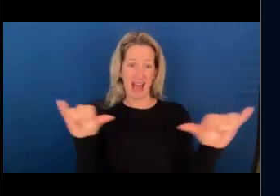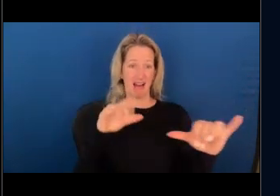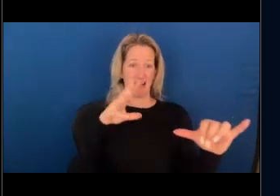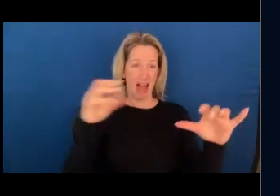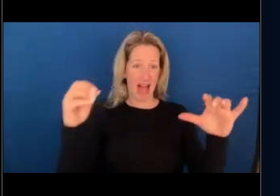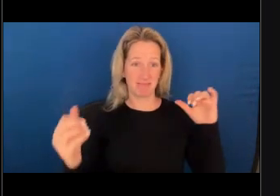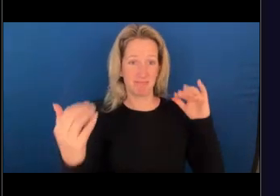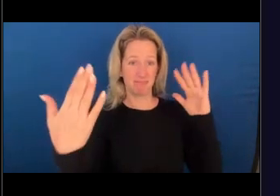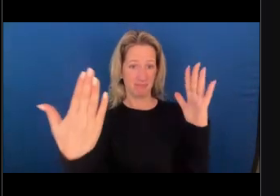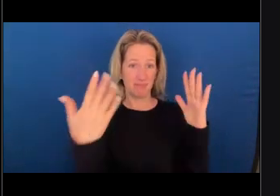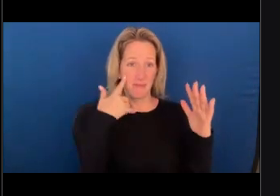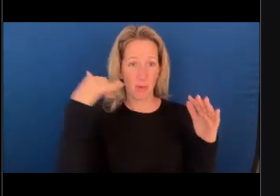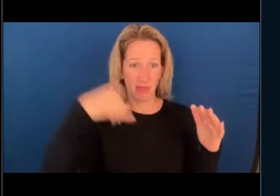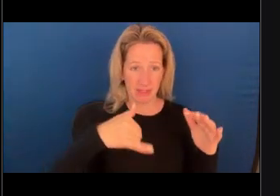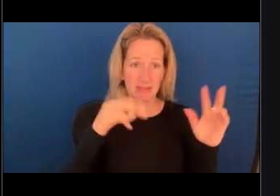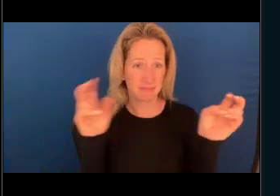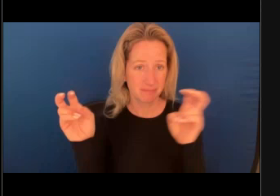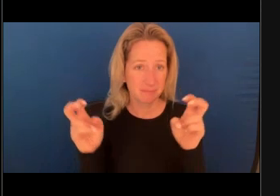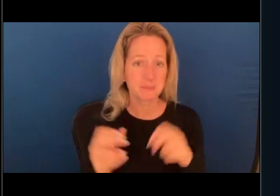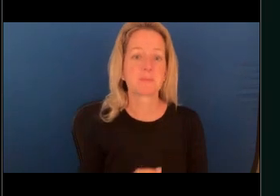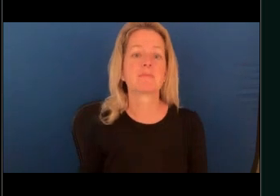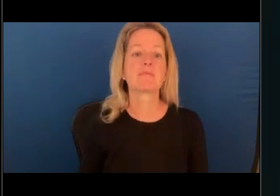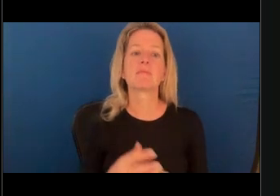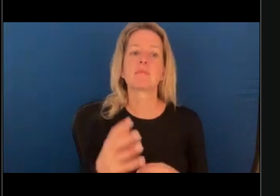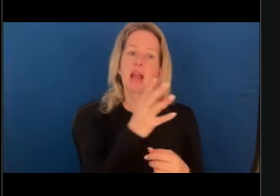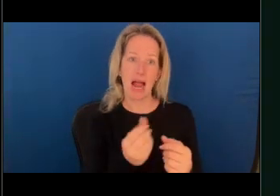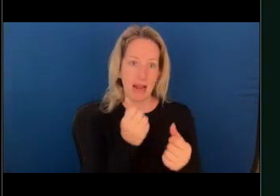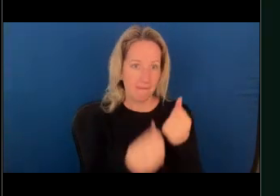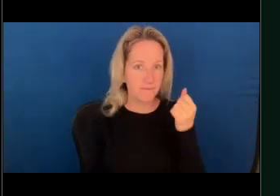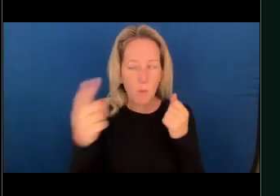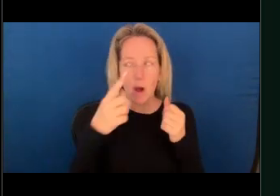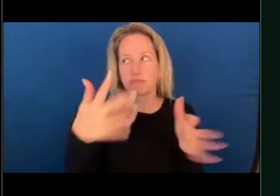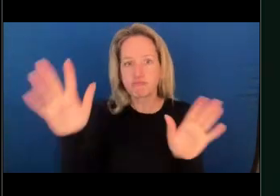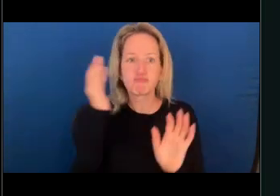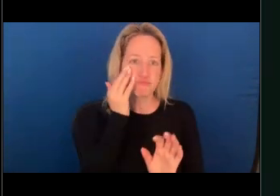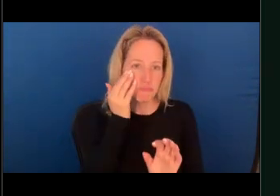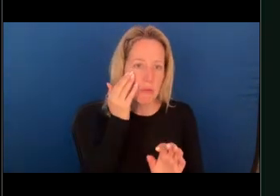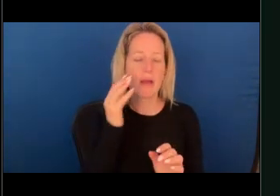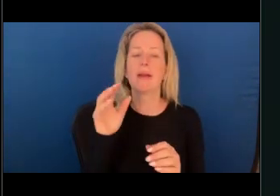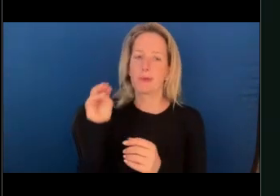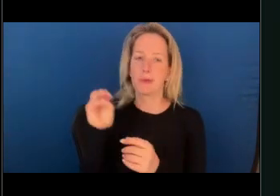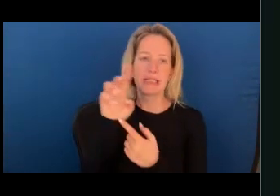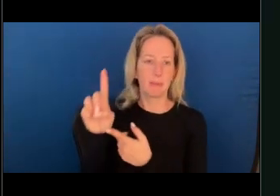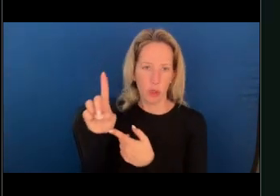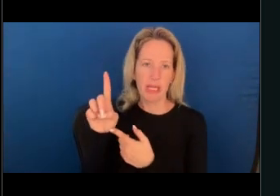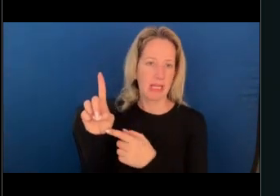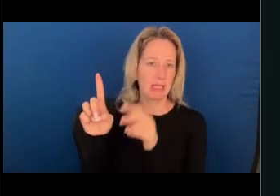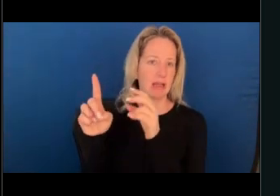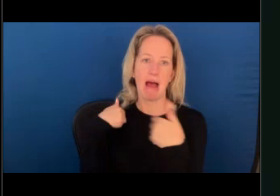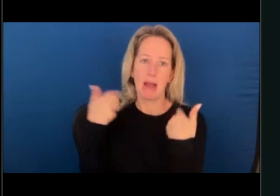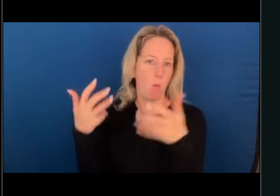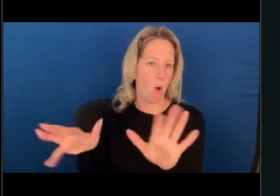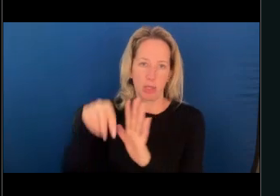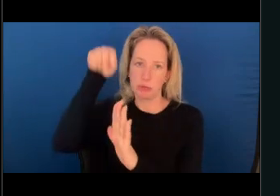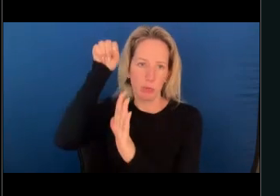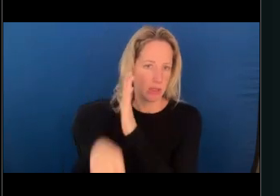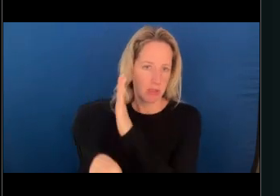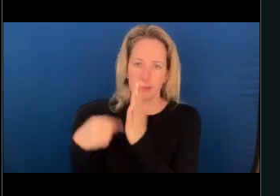in. And because everyone here is so well versed in marine debris, I won't go on about sort of